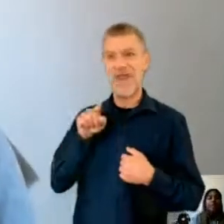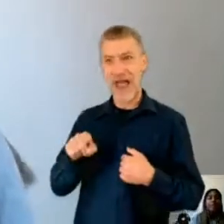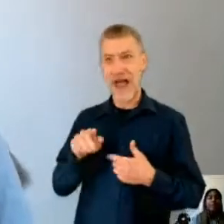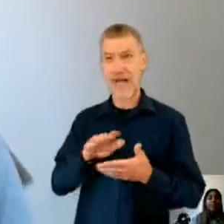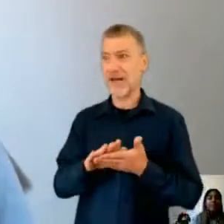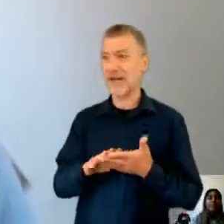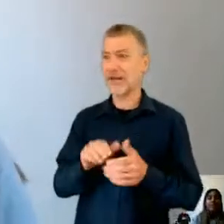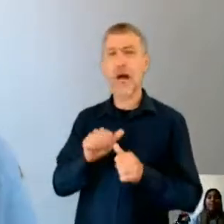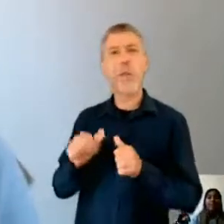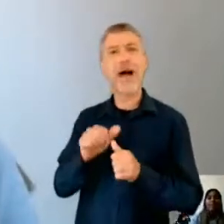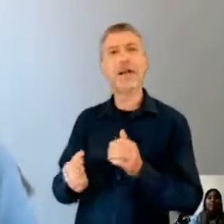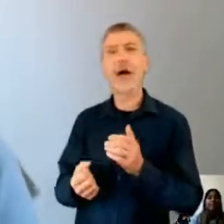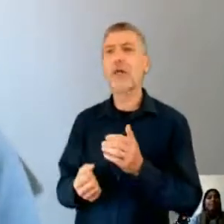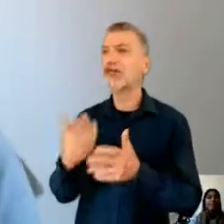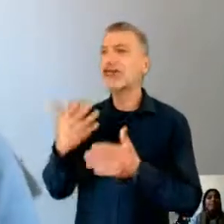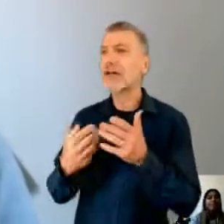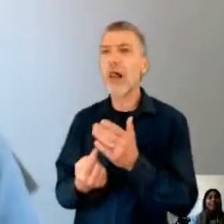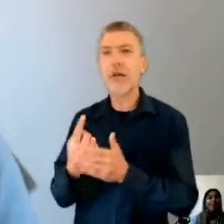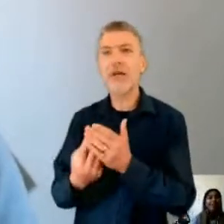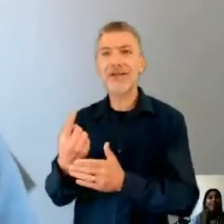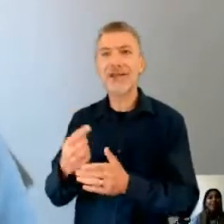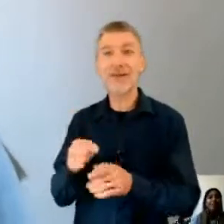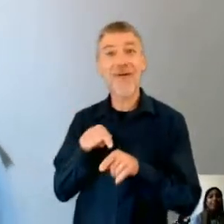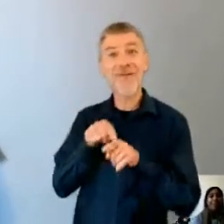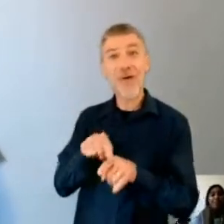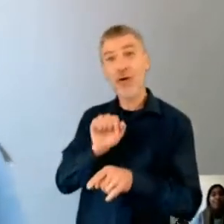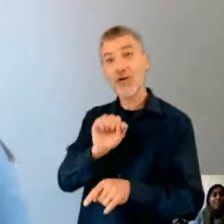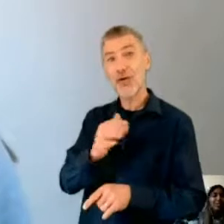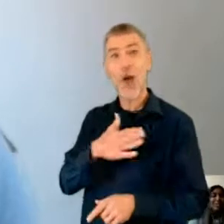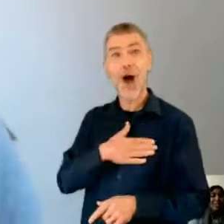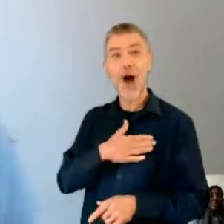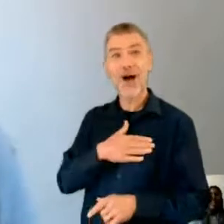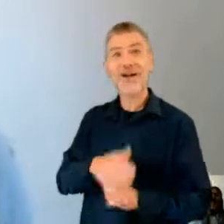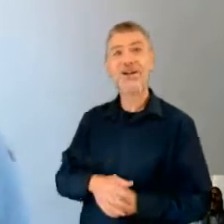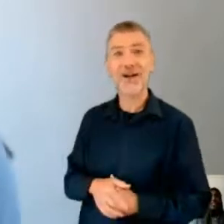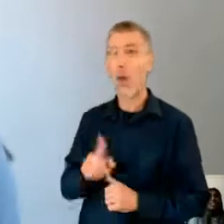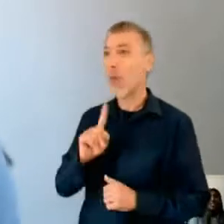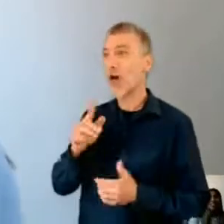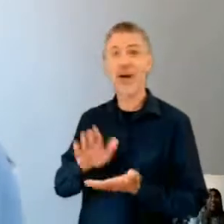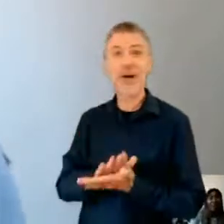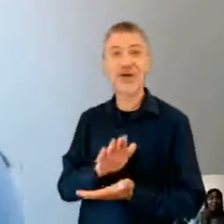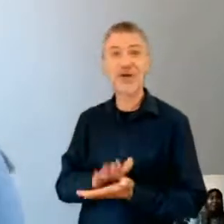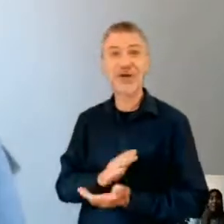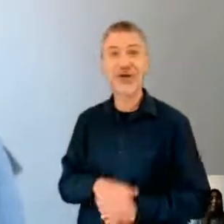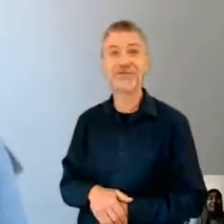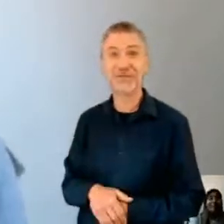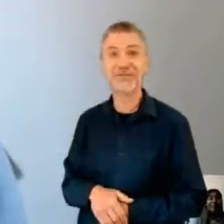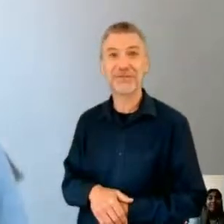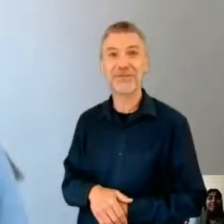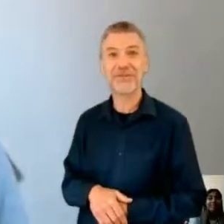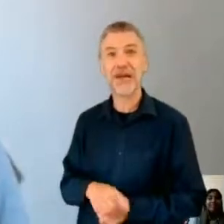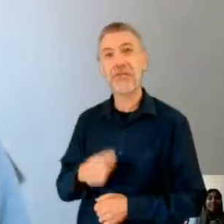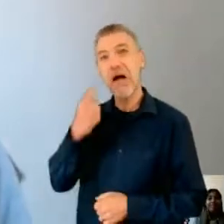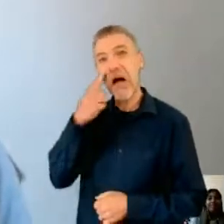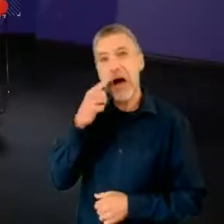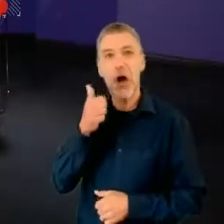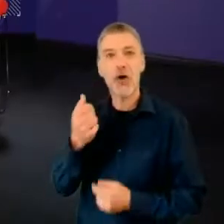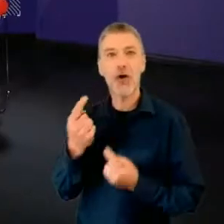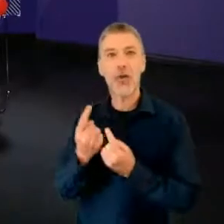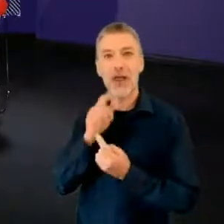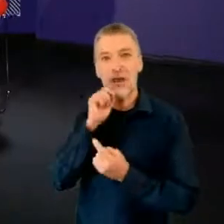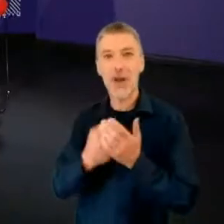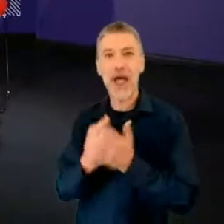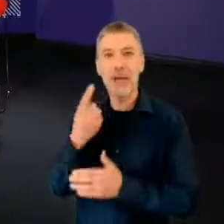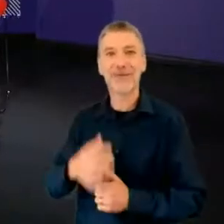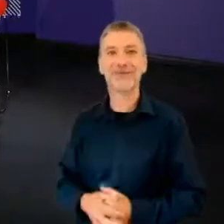it. So just follow like your heart, follow, what you enjoy. And I think good things will happen from there. That's sterling